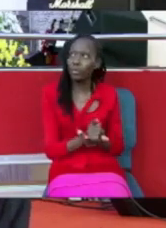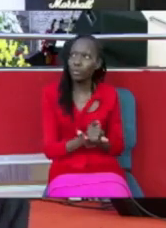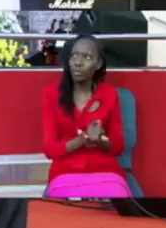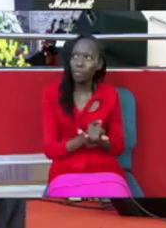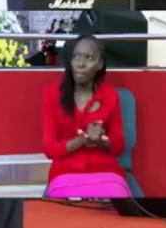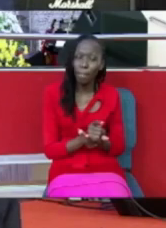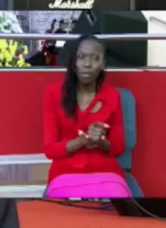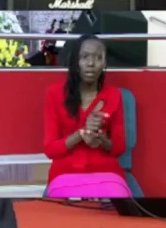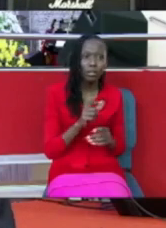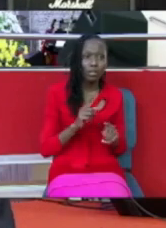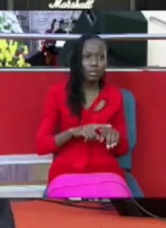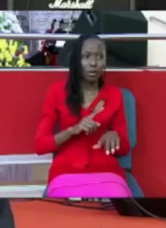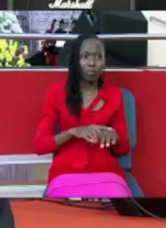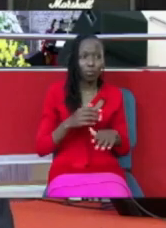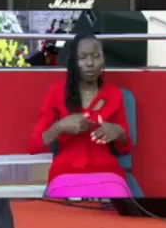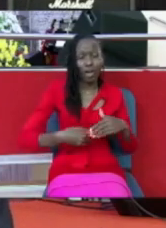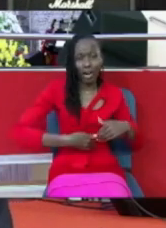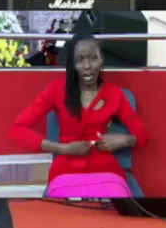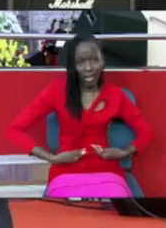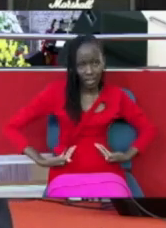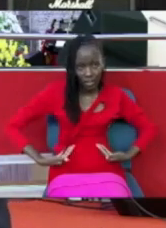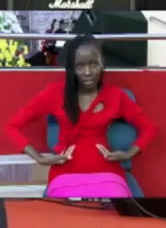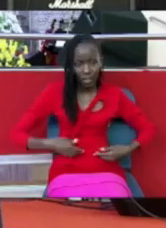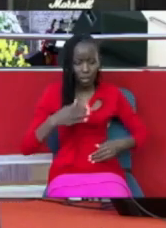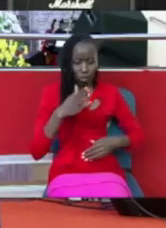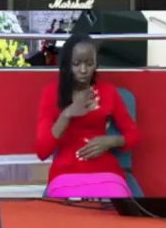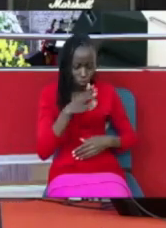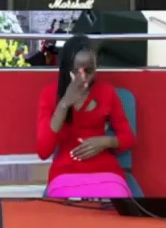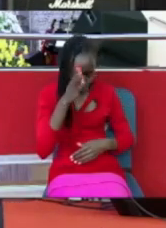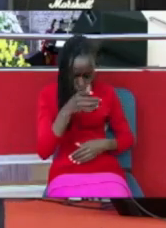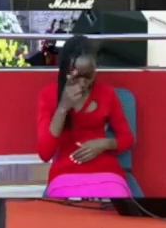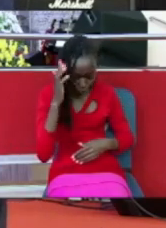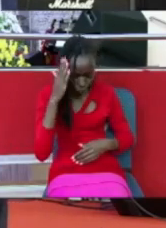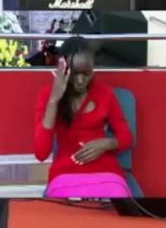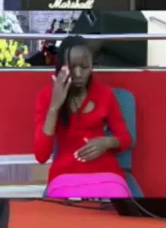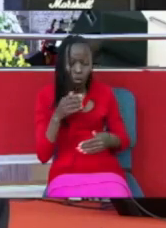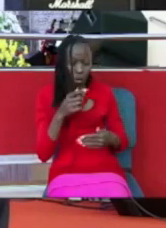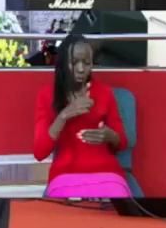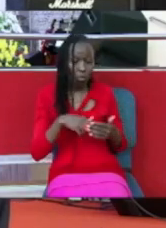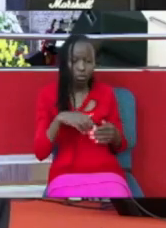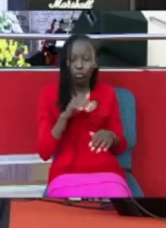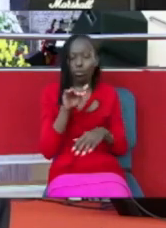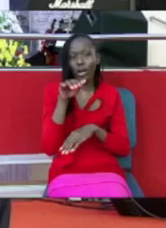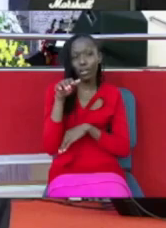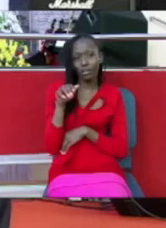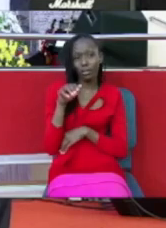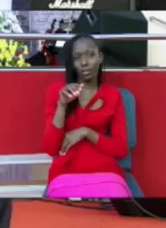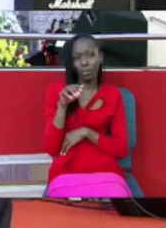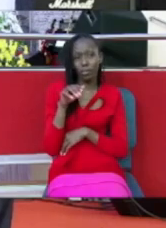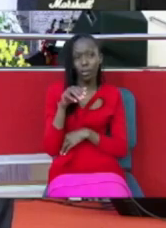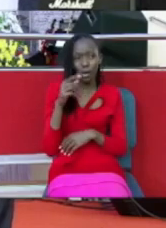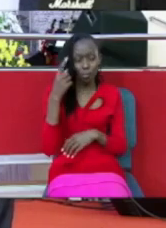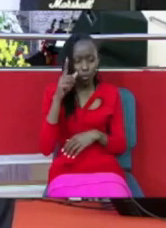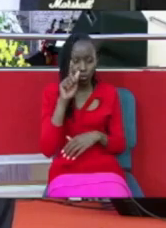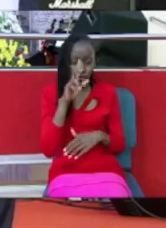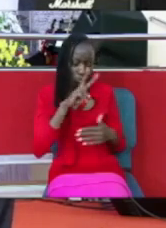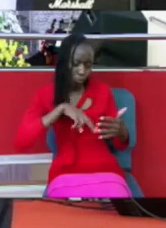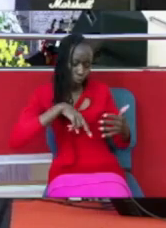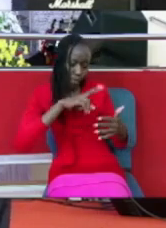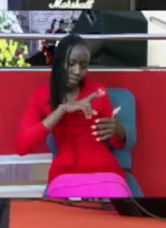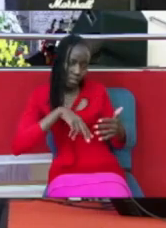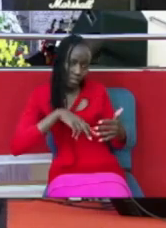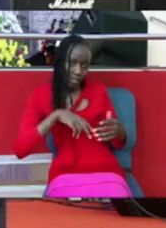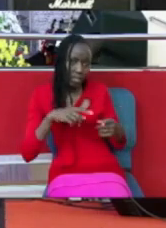are hungry, unapokuwa na njaa, you know which one to claim. Unajua ni ipi ya kuitisha. Because you read it, kwa sababu ulisoma,